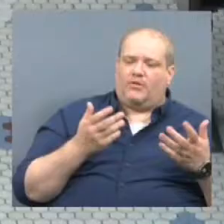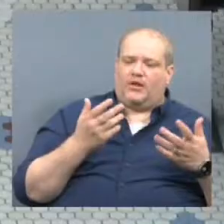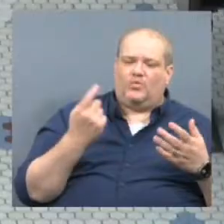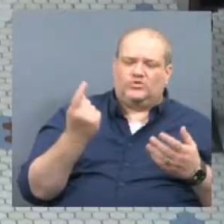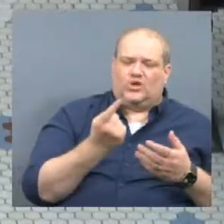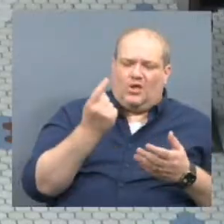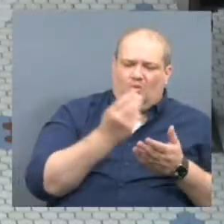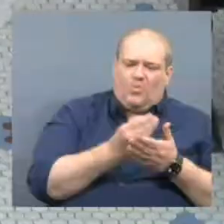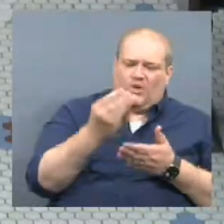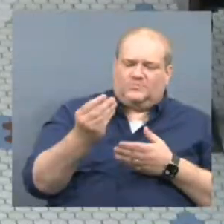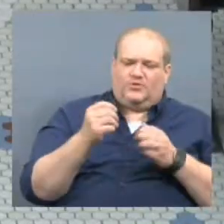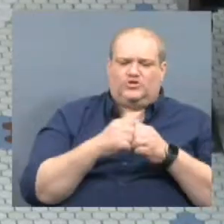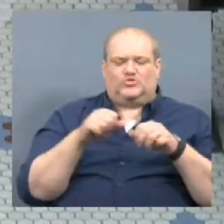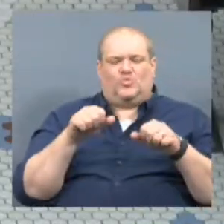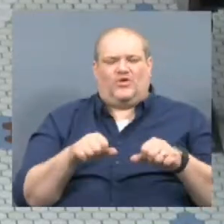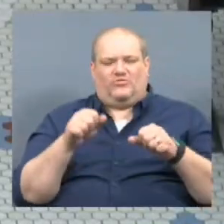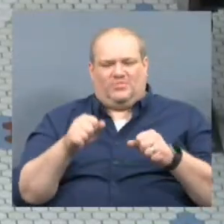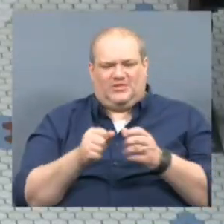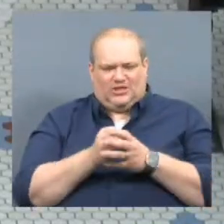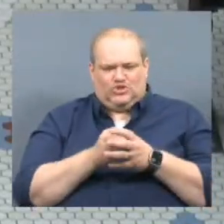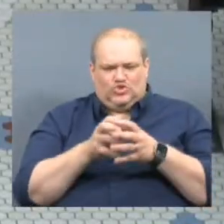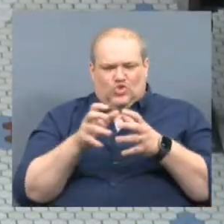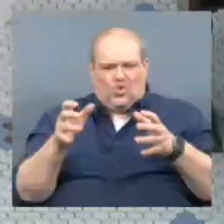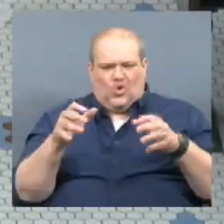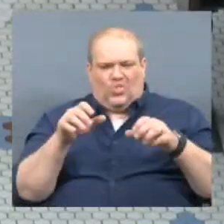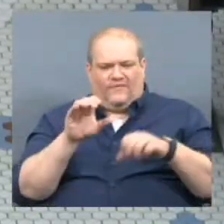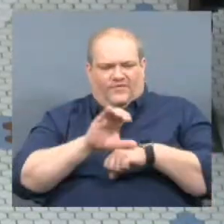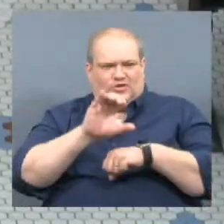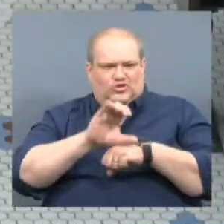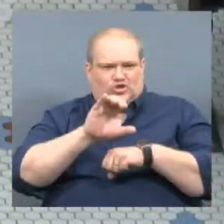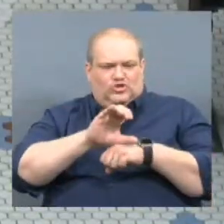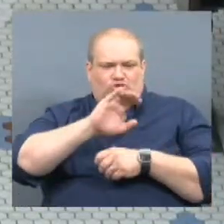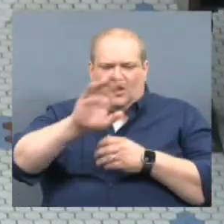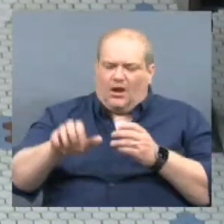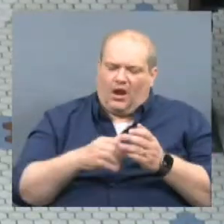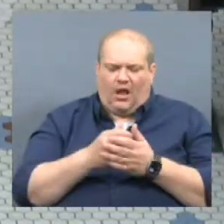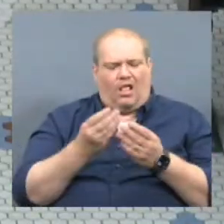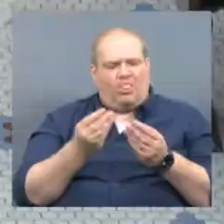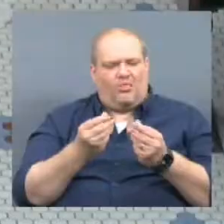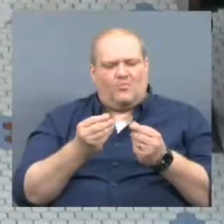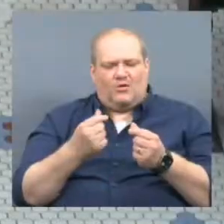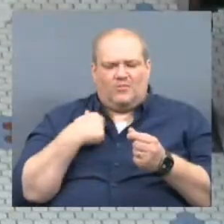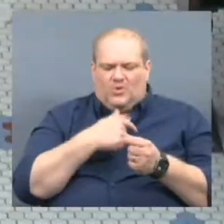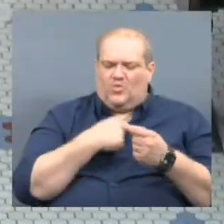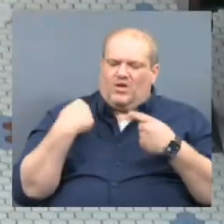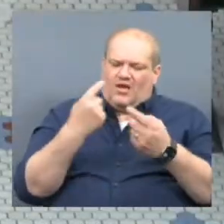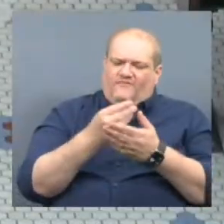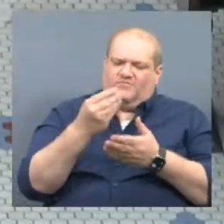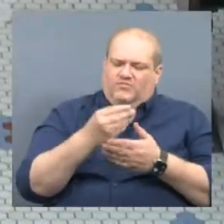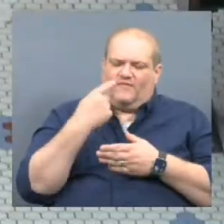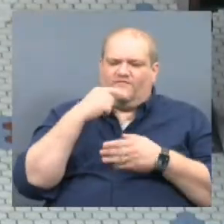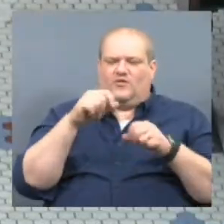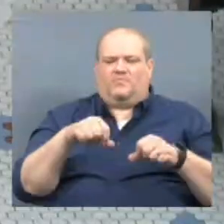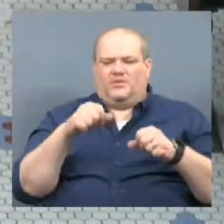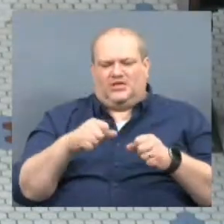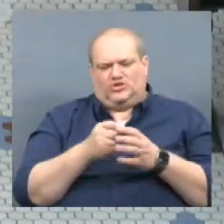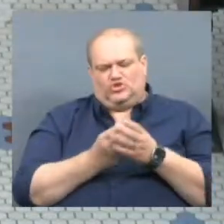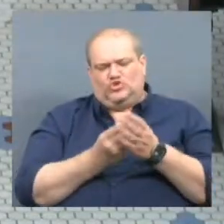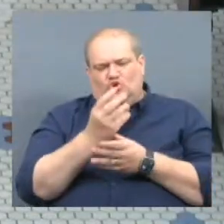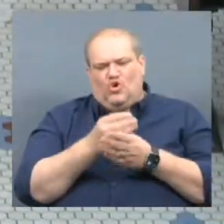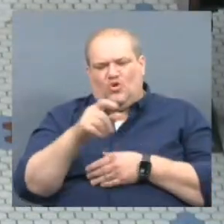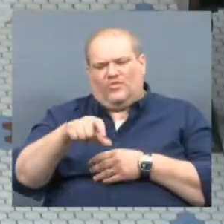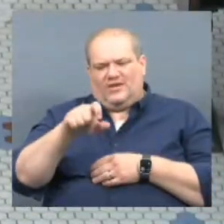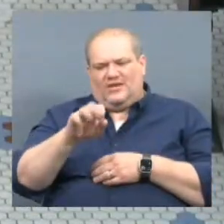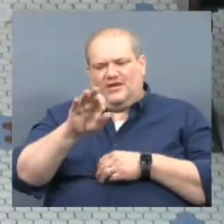purchased with potential growth of the church. All of the property that the church has ever purchased has been for potential growth and needs of